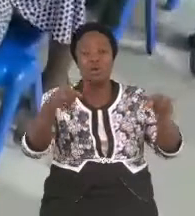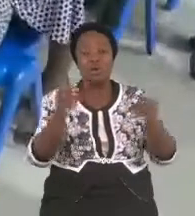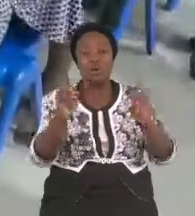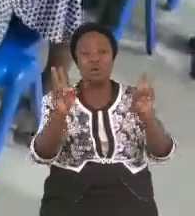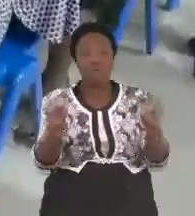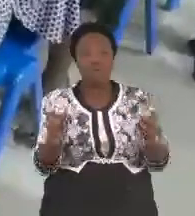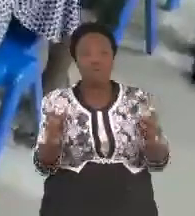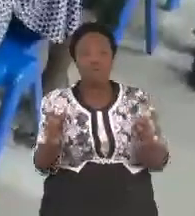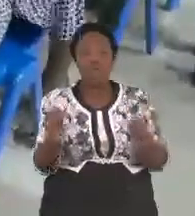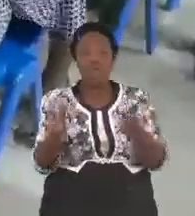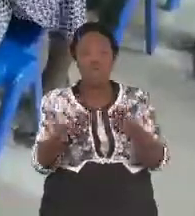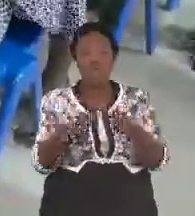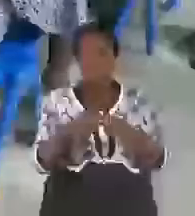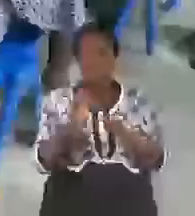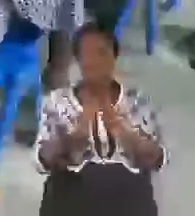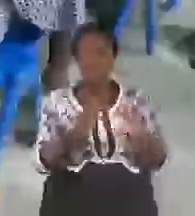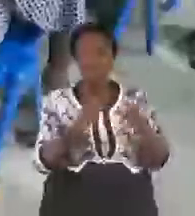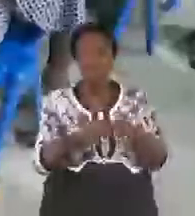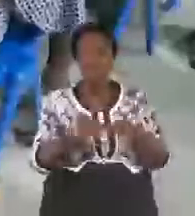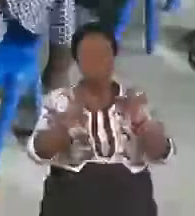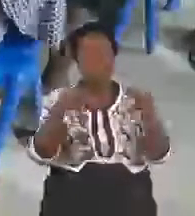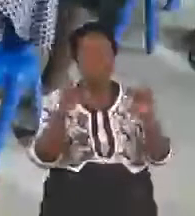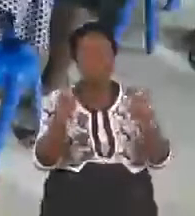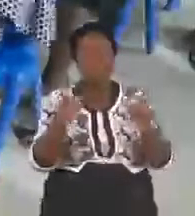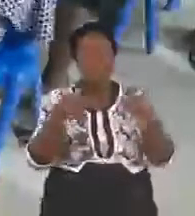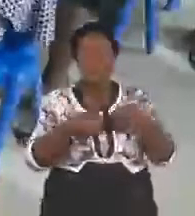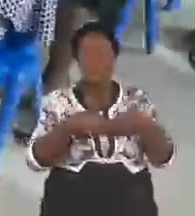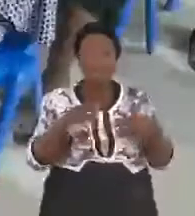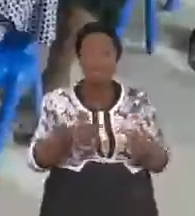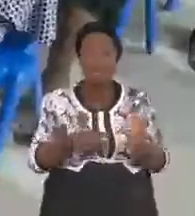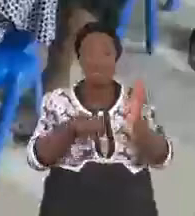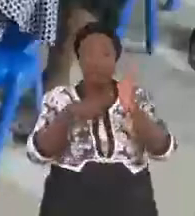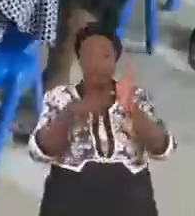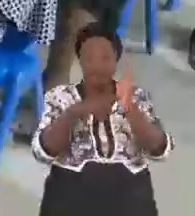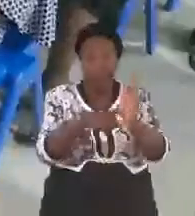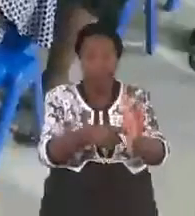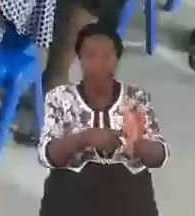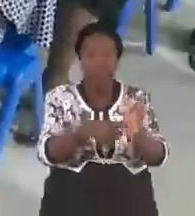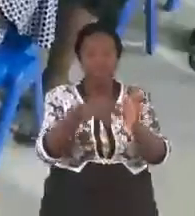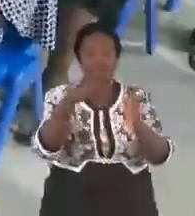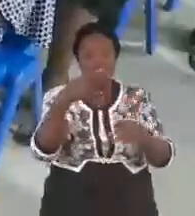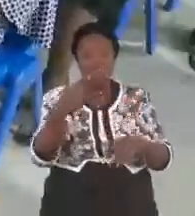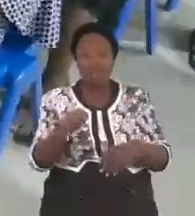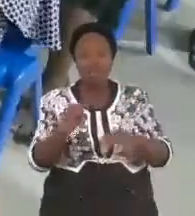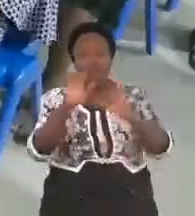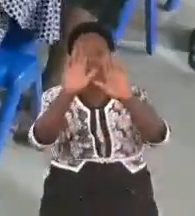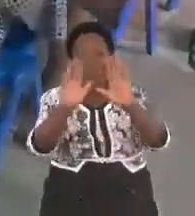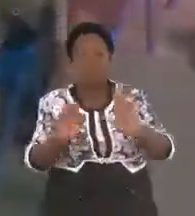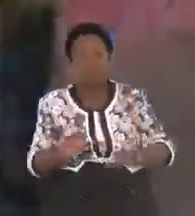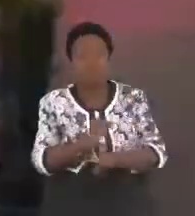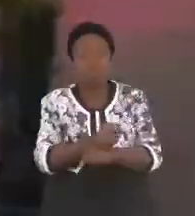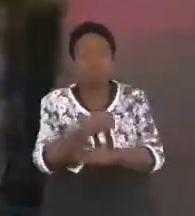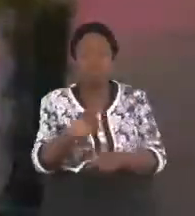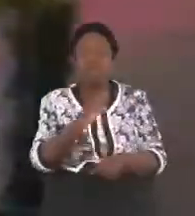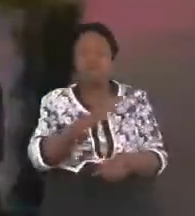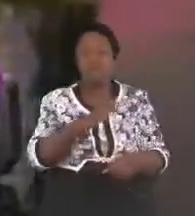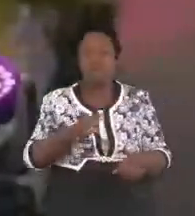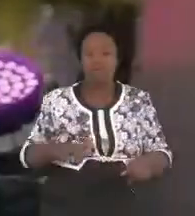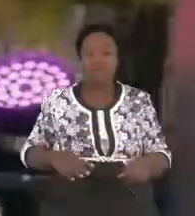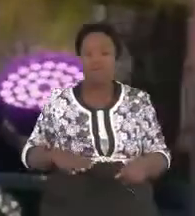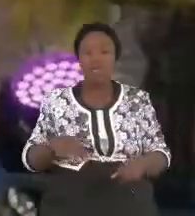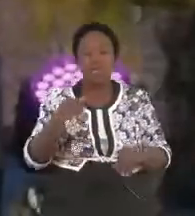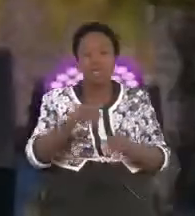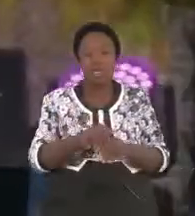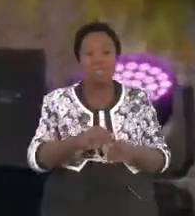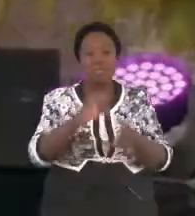St. John has revealed the miracles of Christ. Look at chapter 1. Chapter